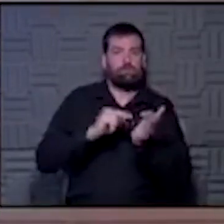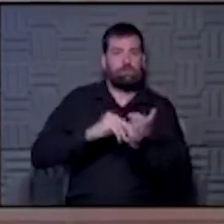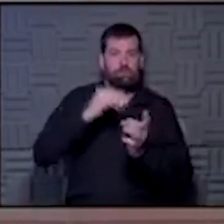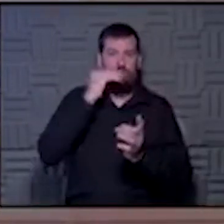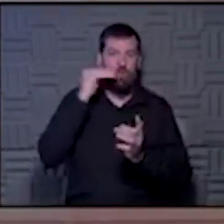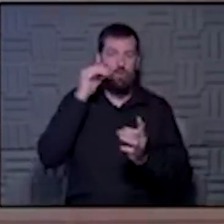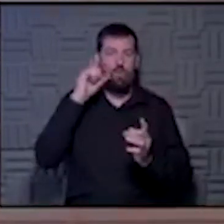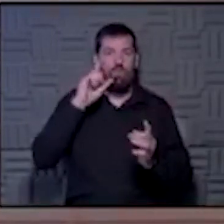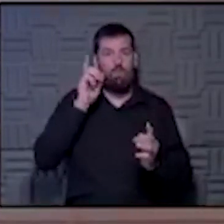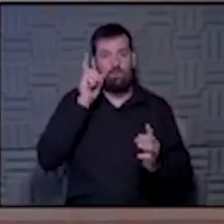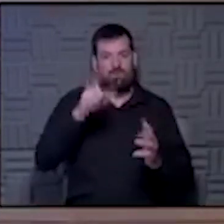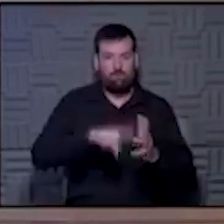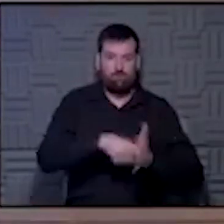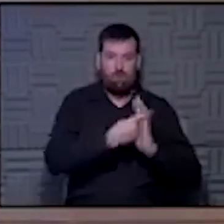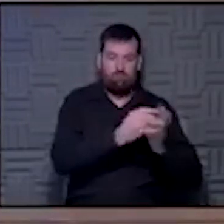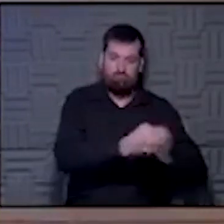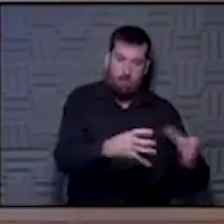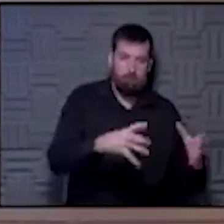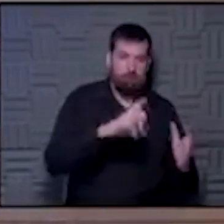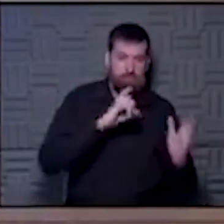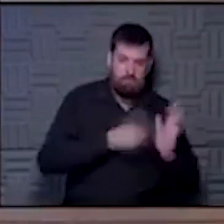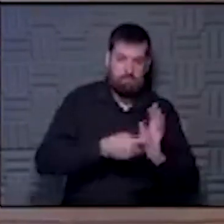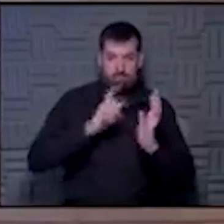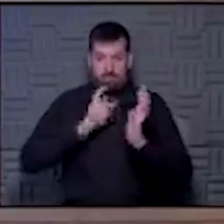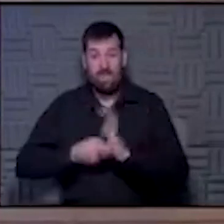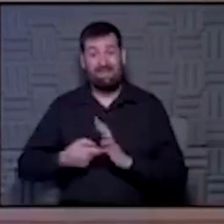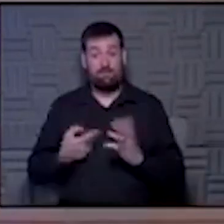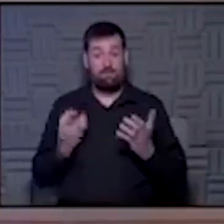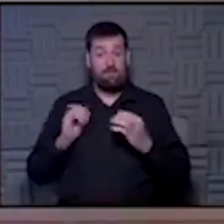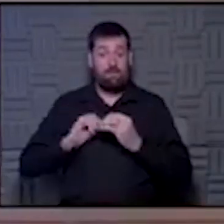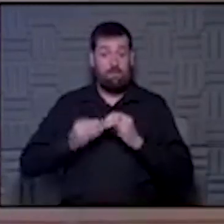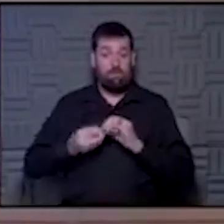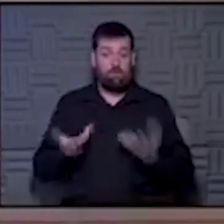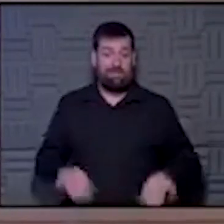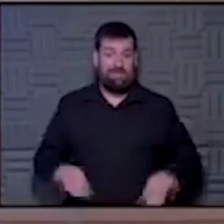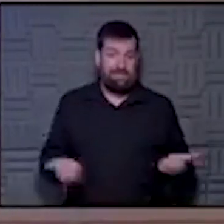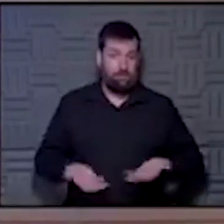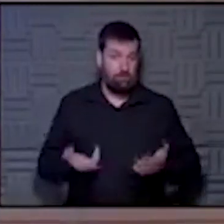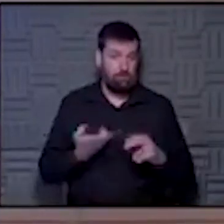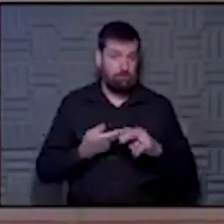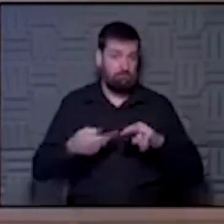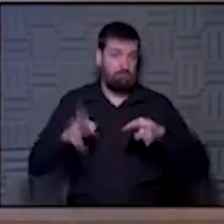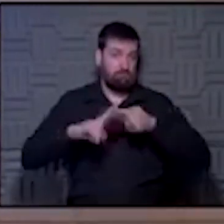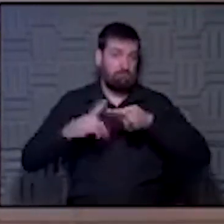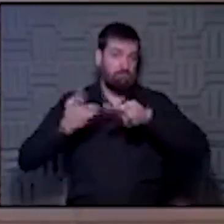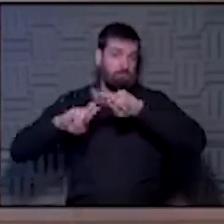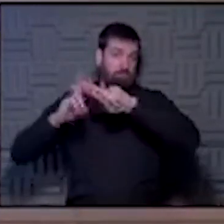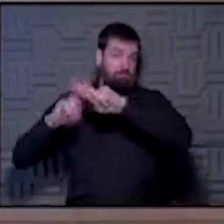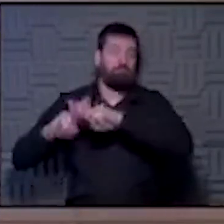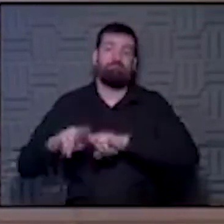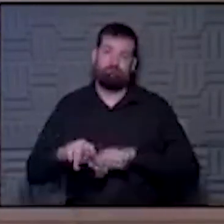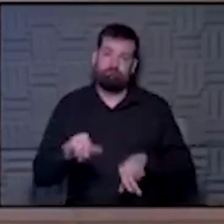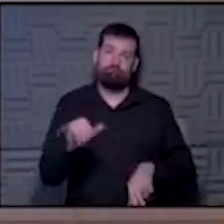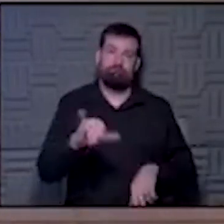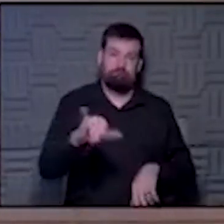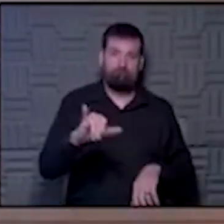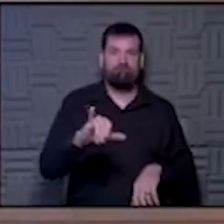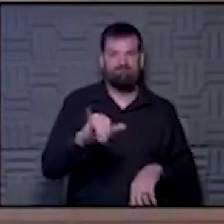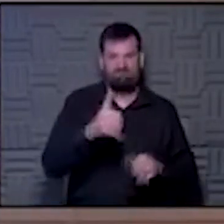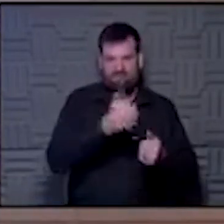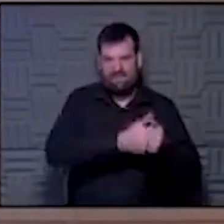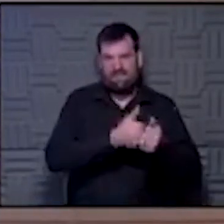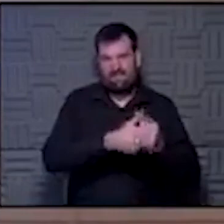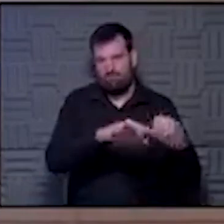start spiking. And unfortunately, as our numbers in this area have risen, so too have the number of outbreaks in each of